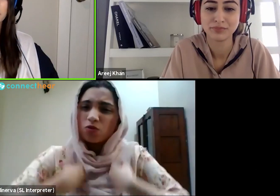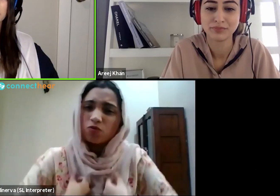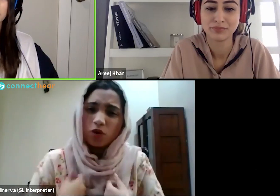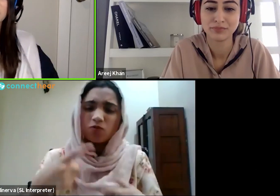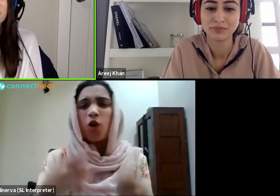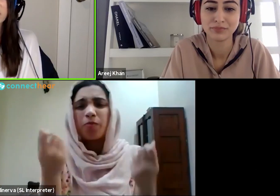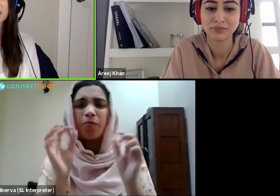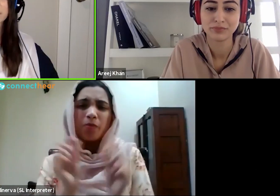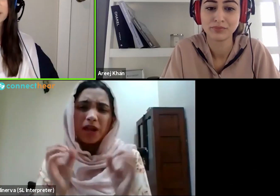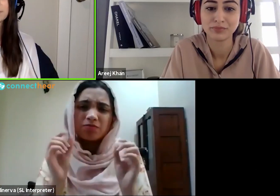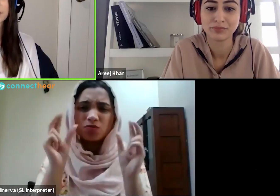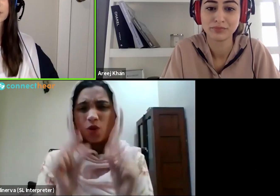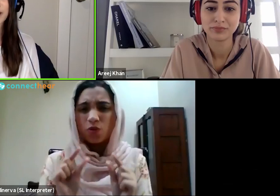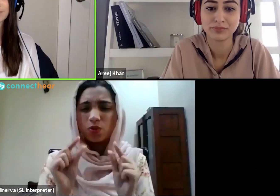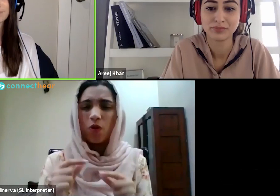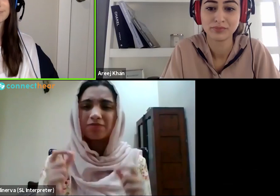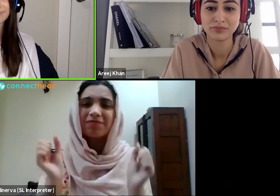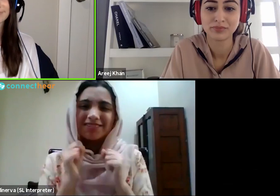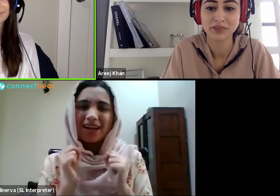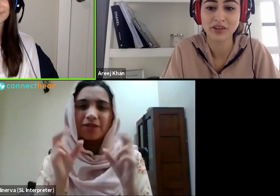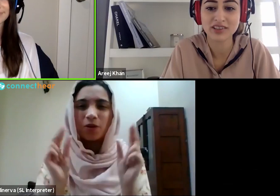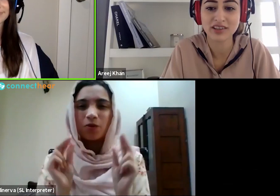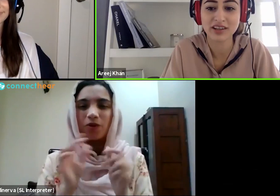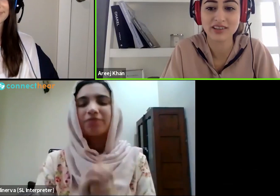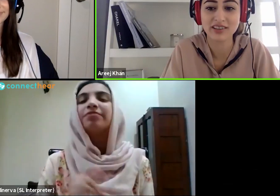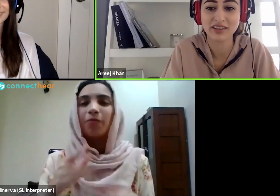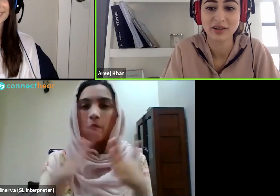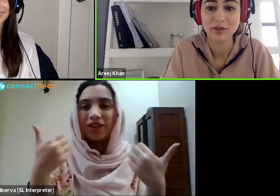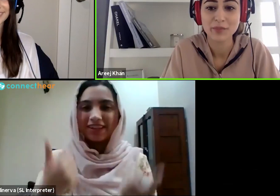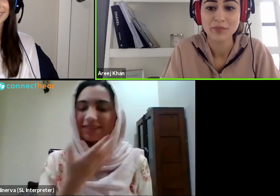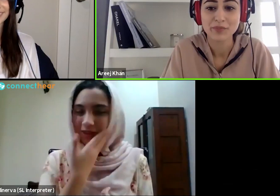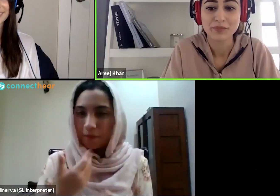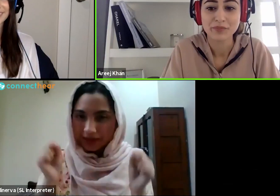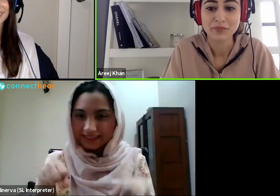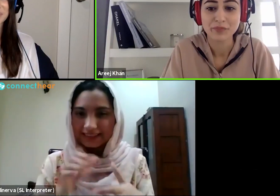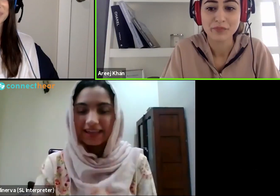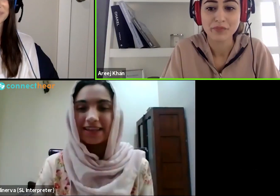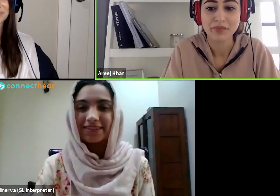chilly, but it felt good to me. It was great. Oh, that's nice.